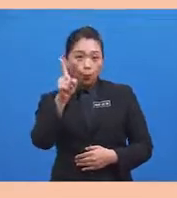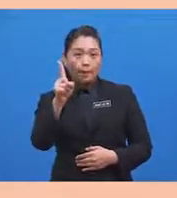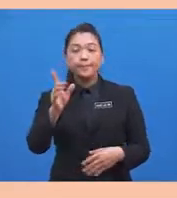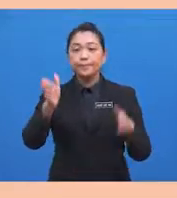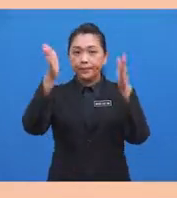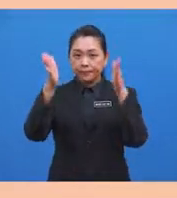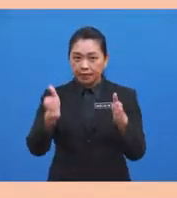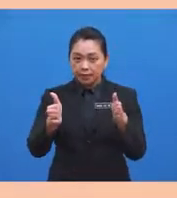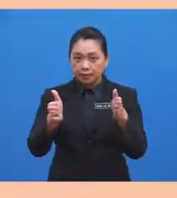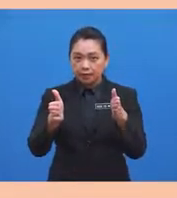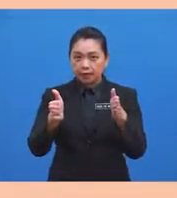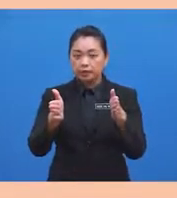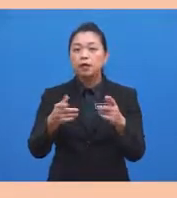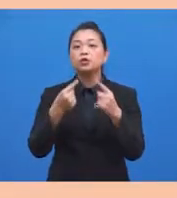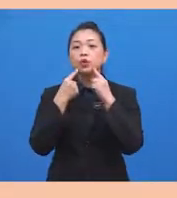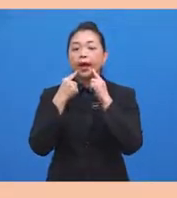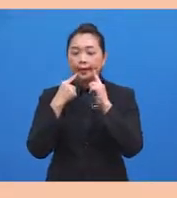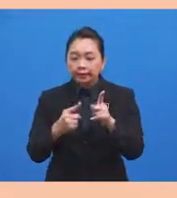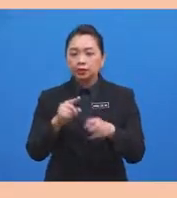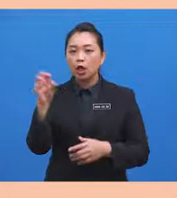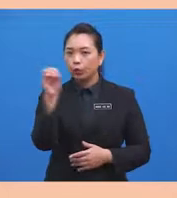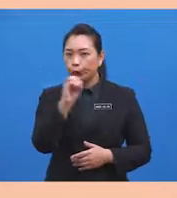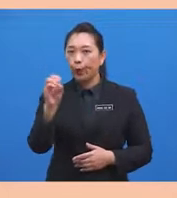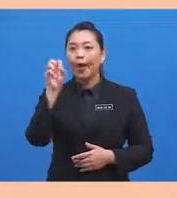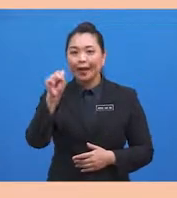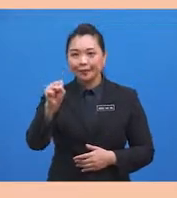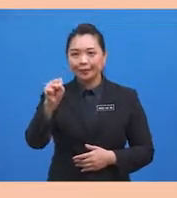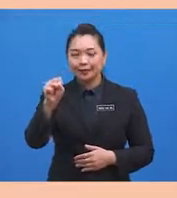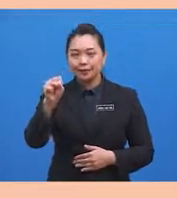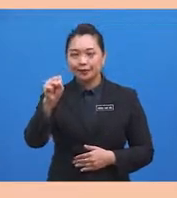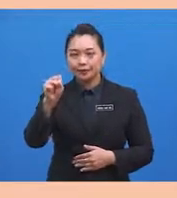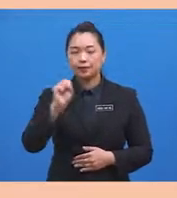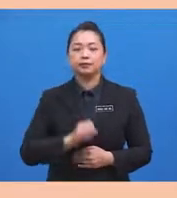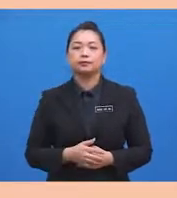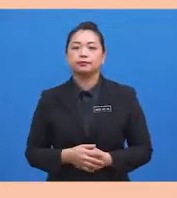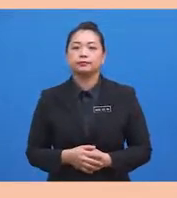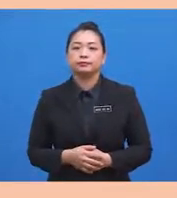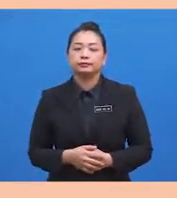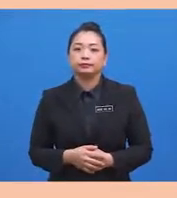a singular word, the answer is immigrant.